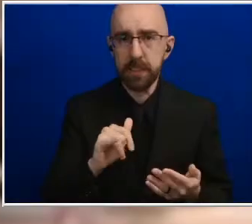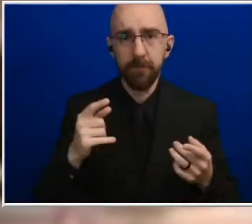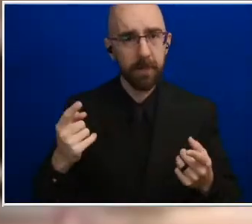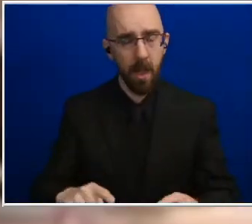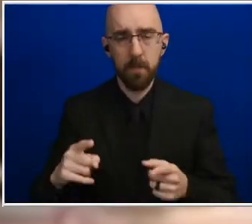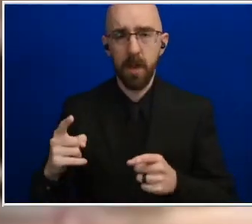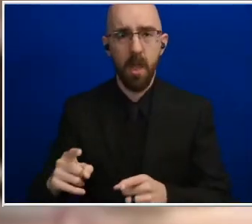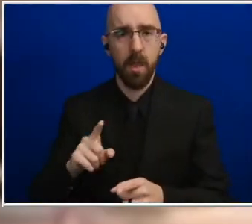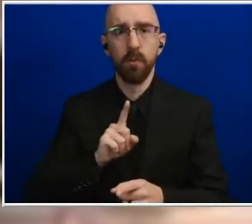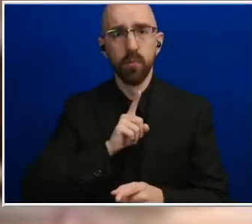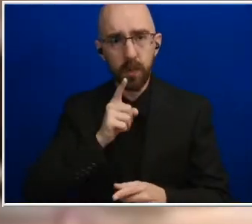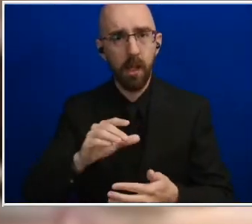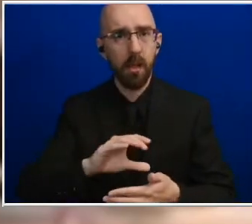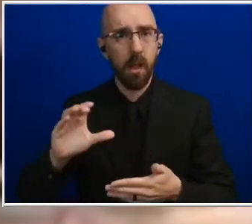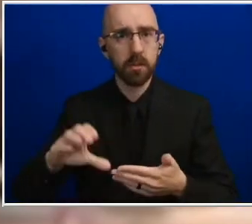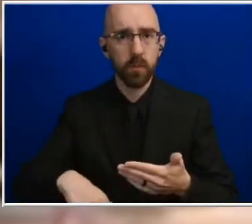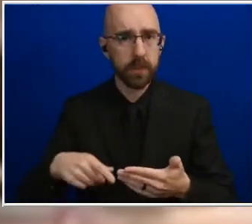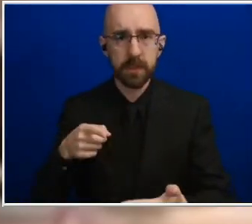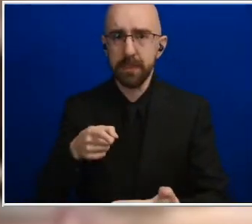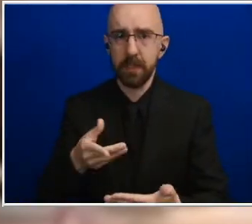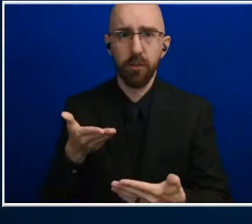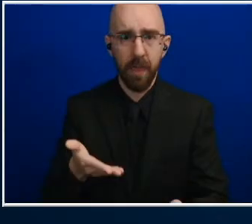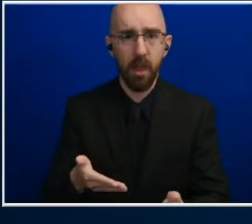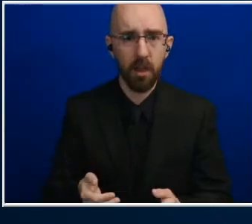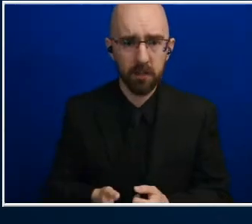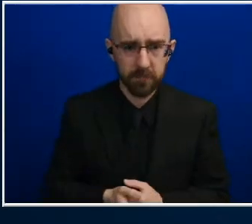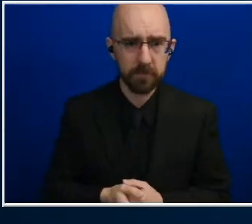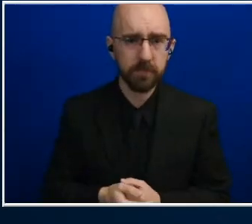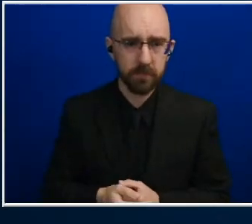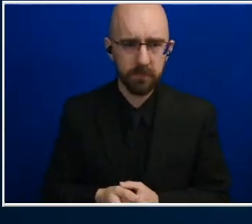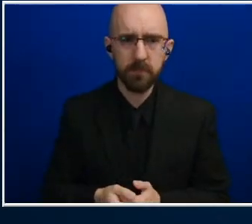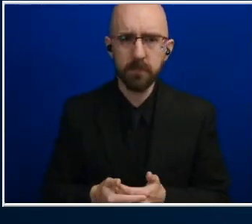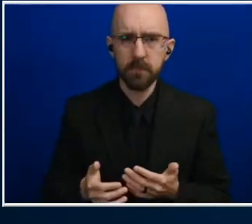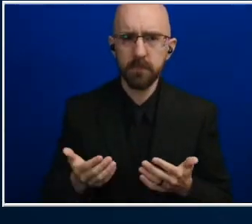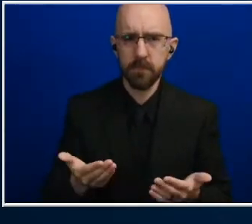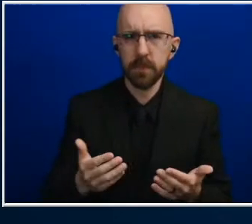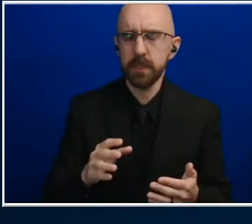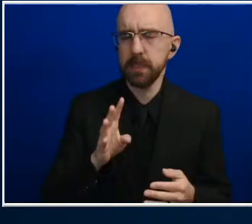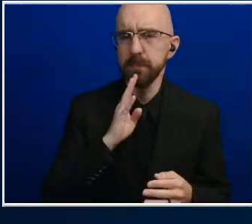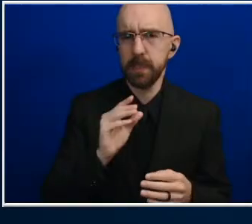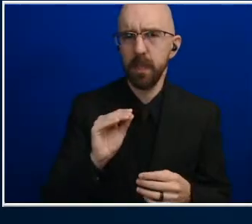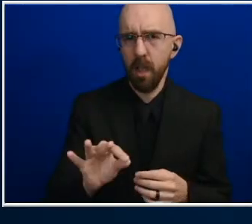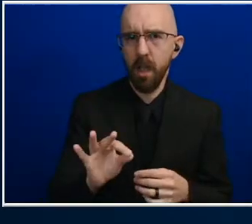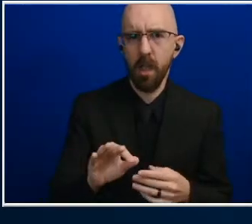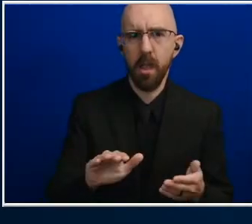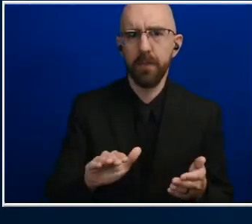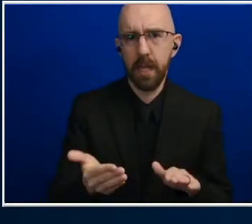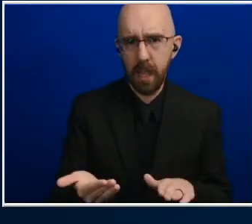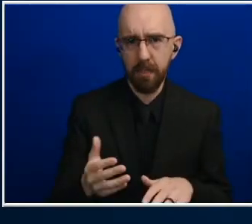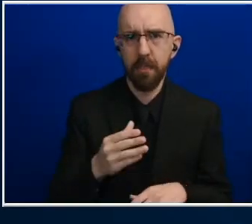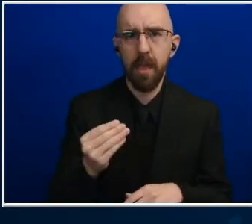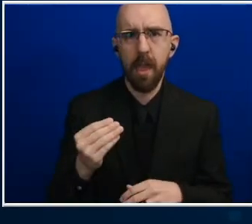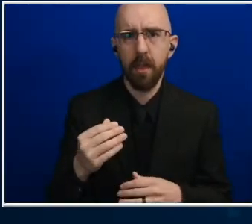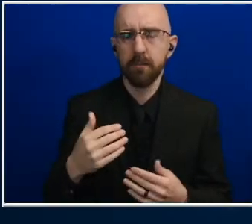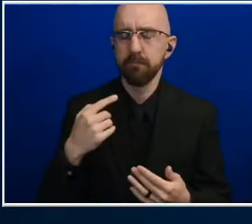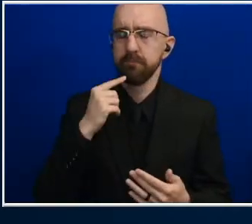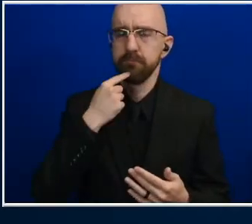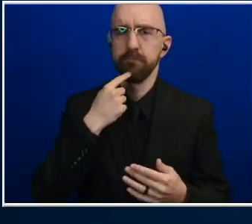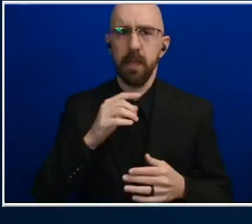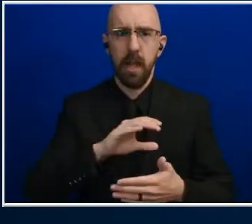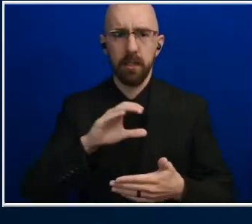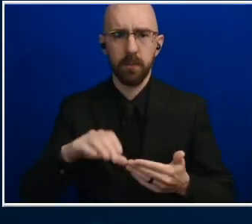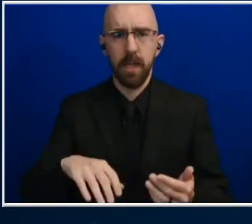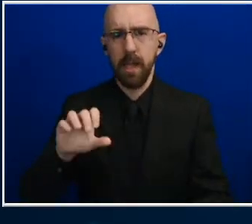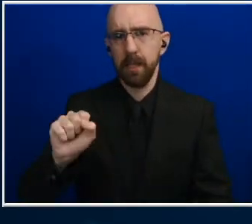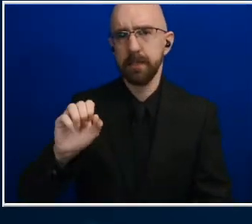real consequences. Well, and speaking about death and severe consequences, SSPE is a 100%